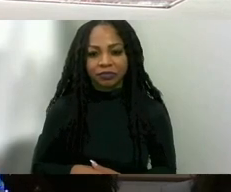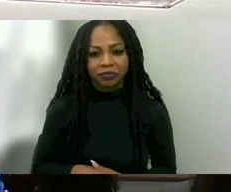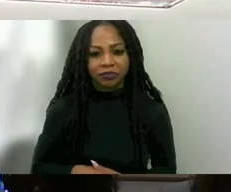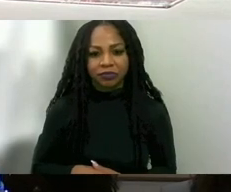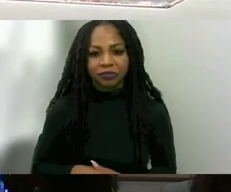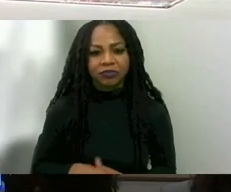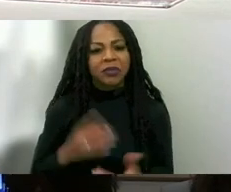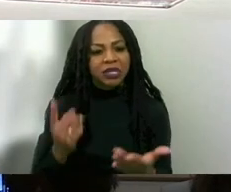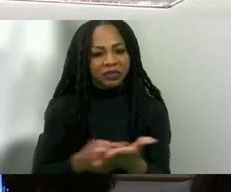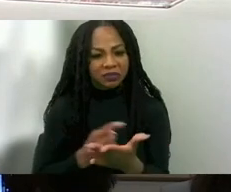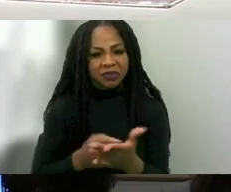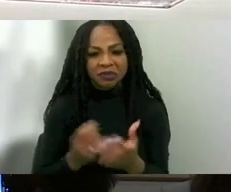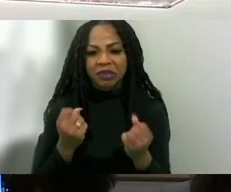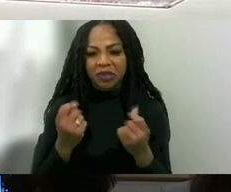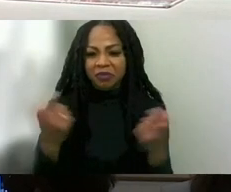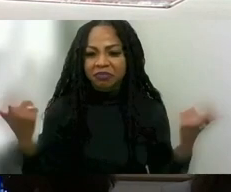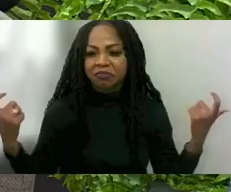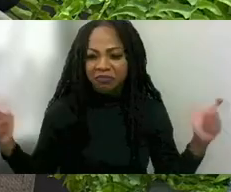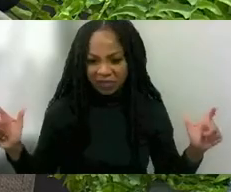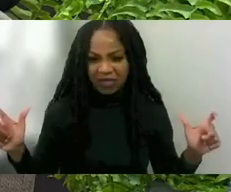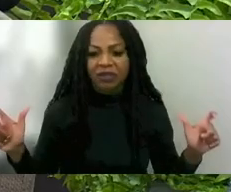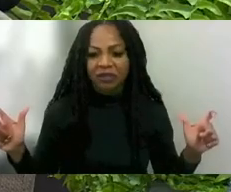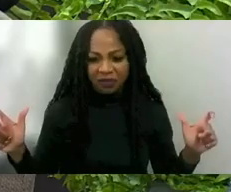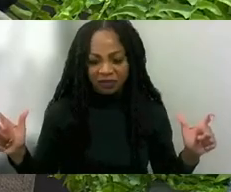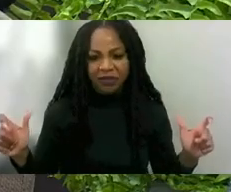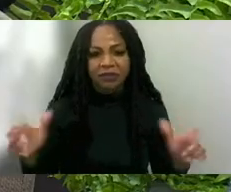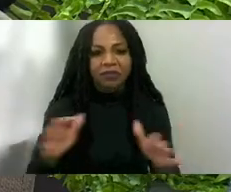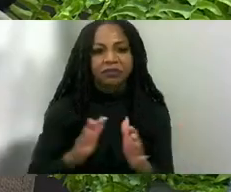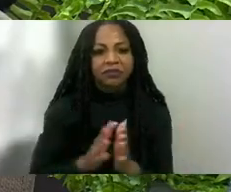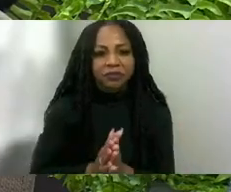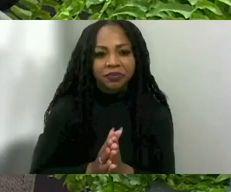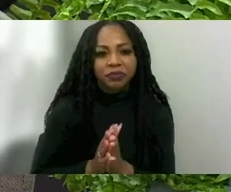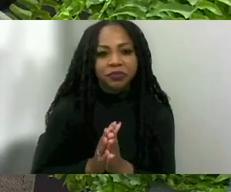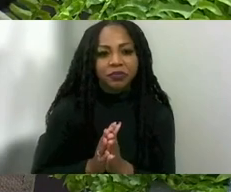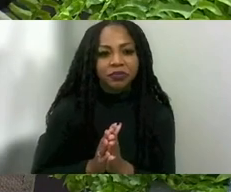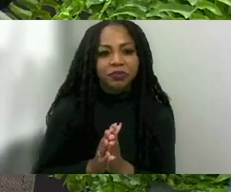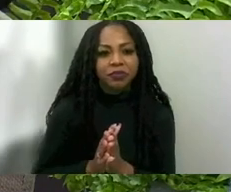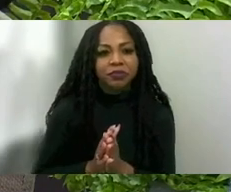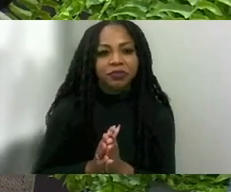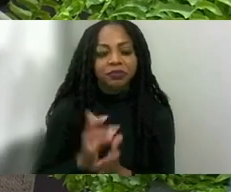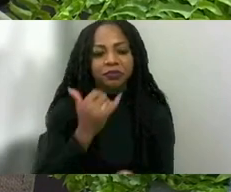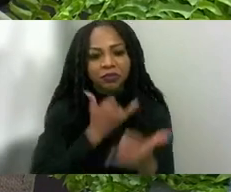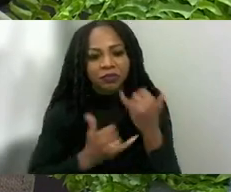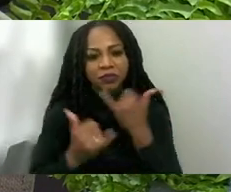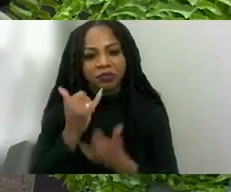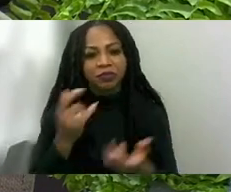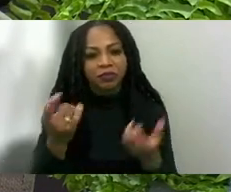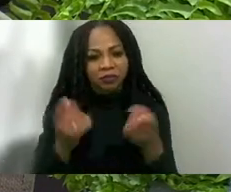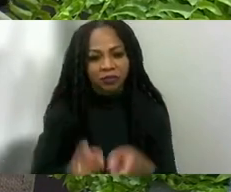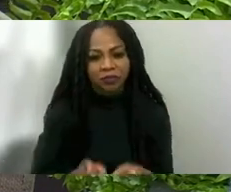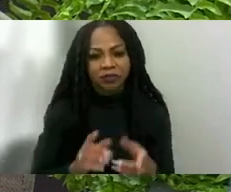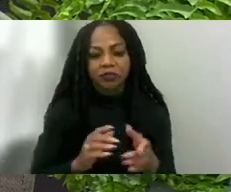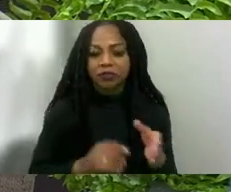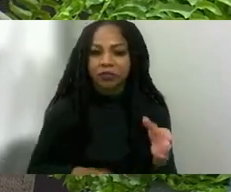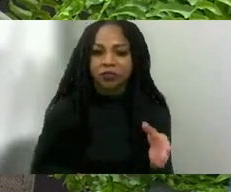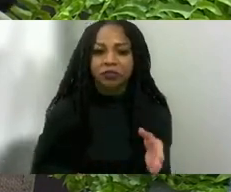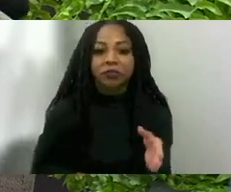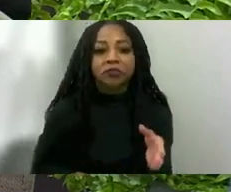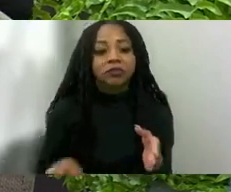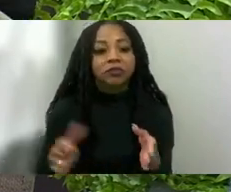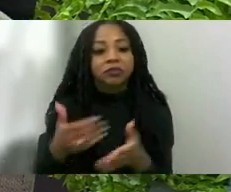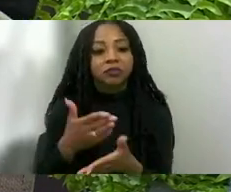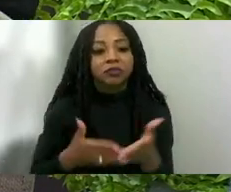mistakes made. For instance, like all the nations across this country, and I'm sure in other parts of the